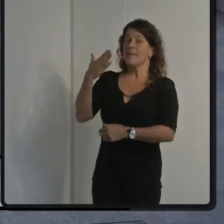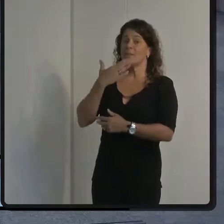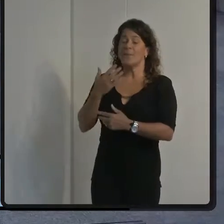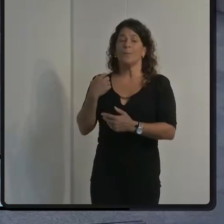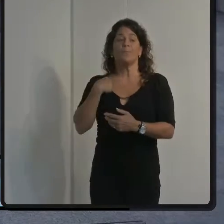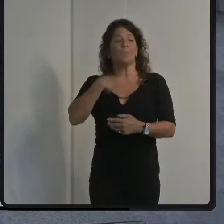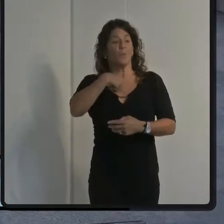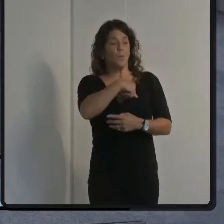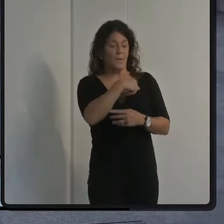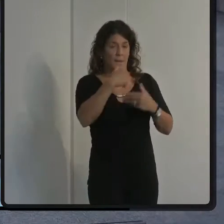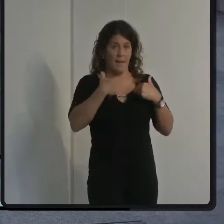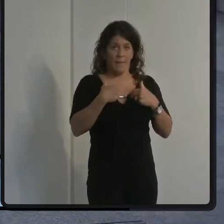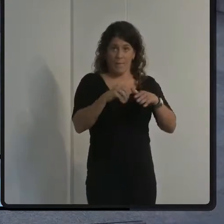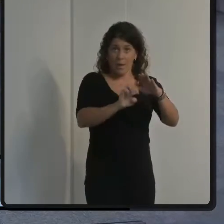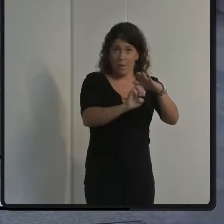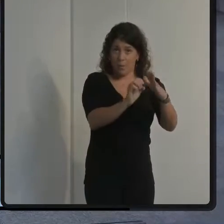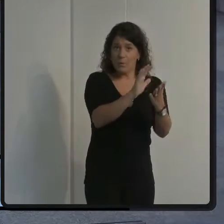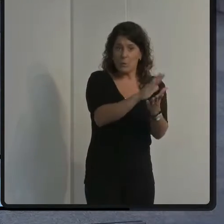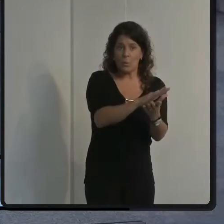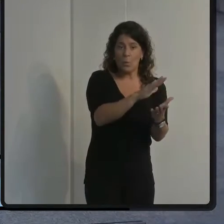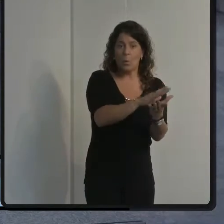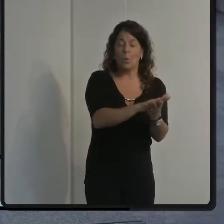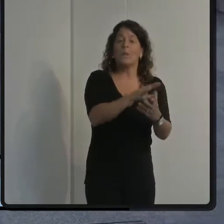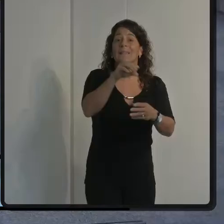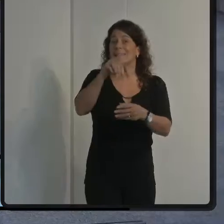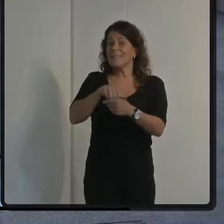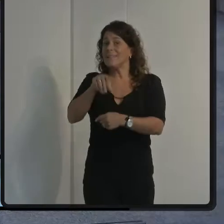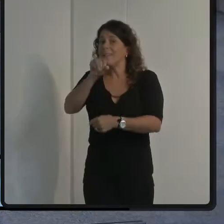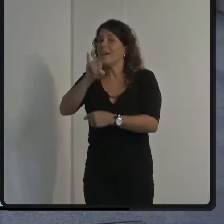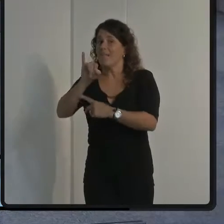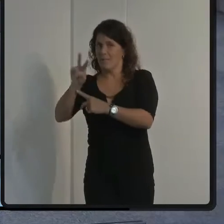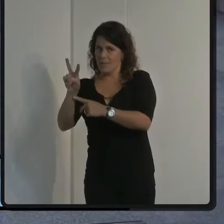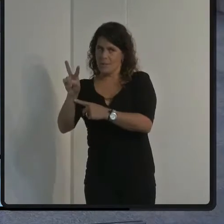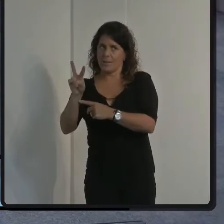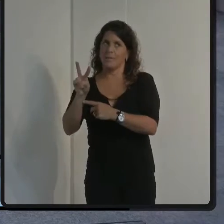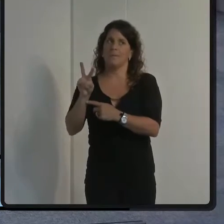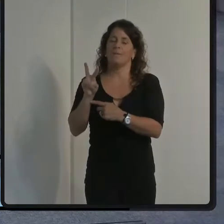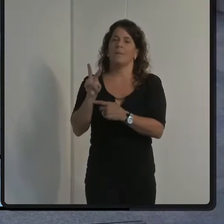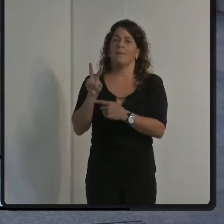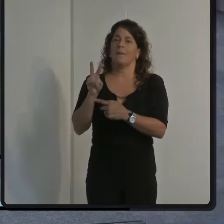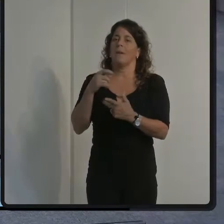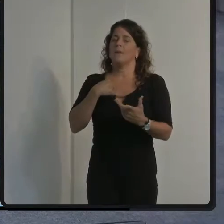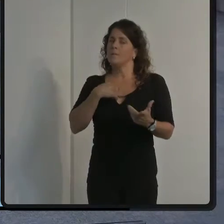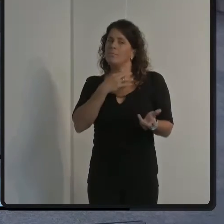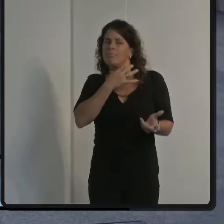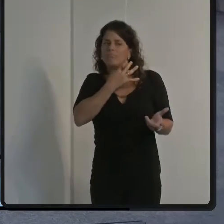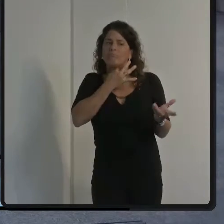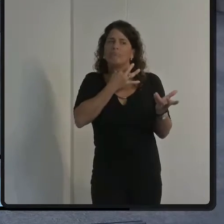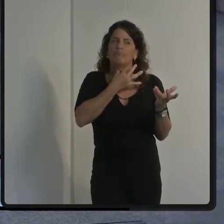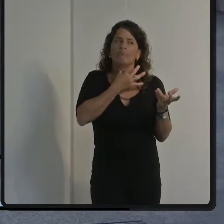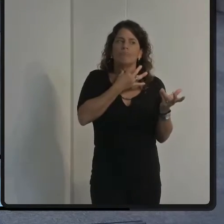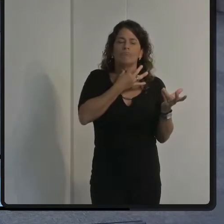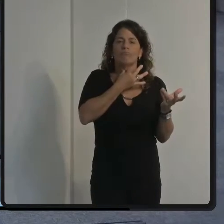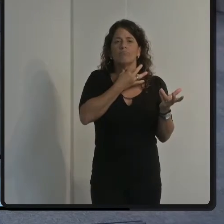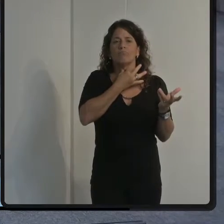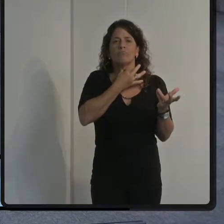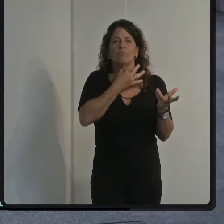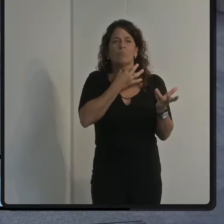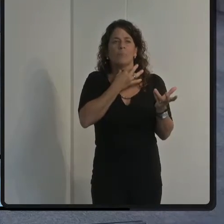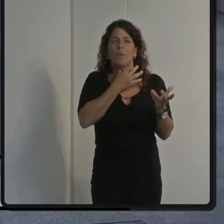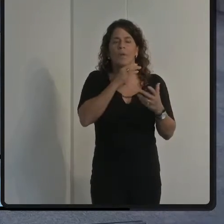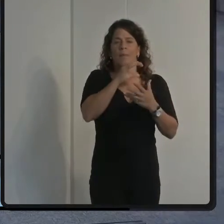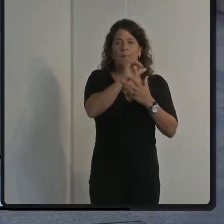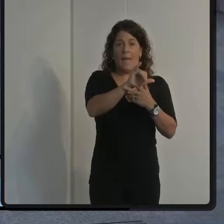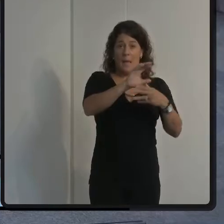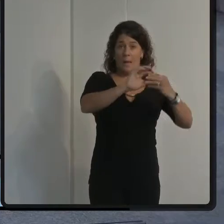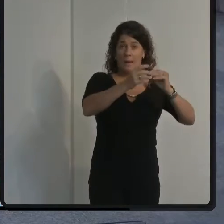a elementary school in Isla Vista, and I wondered, will that play any factor